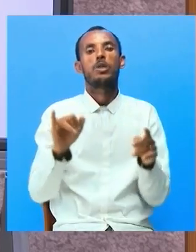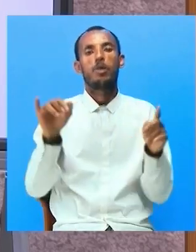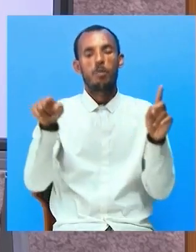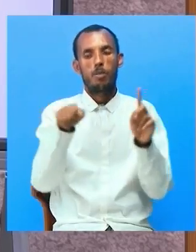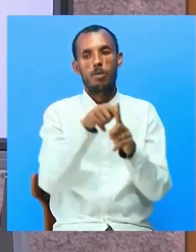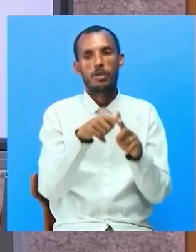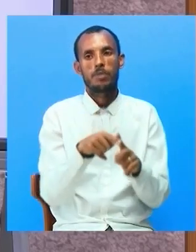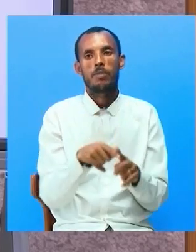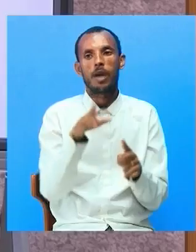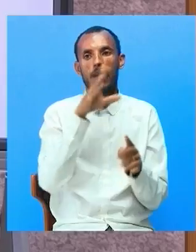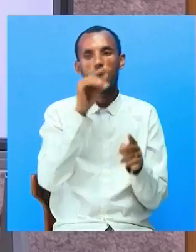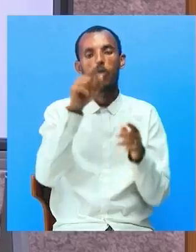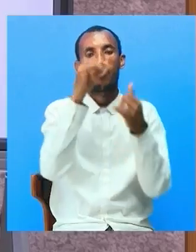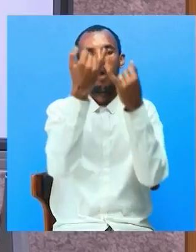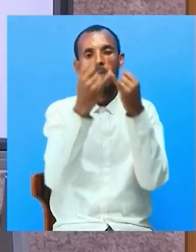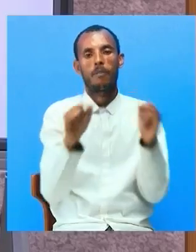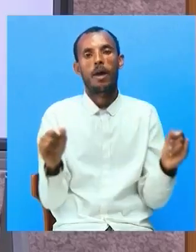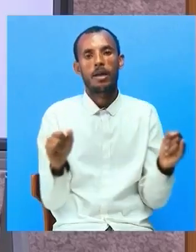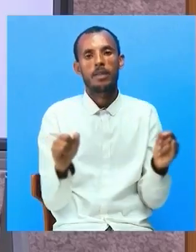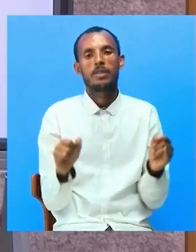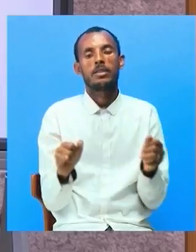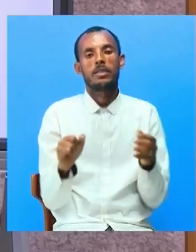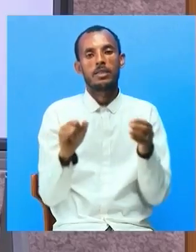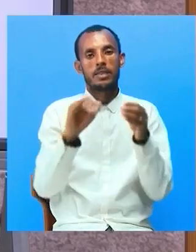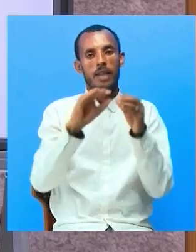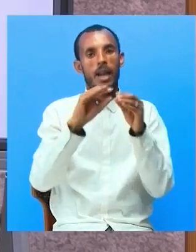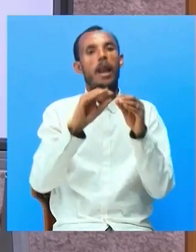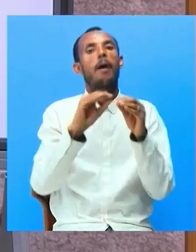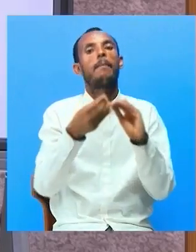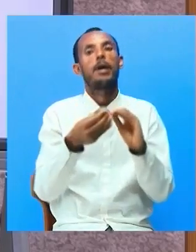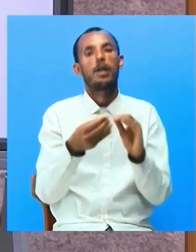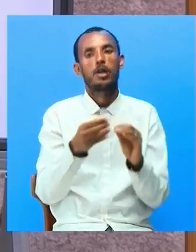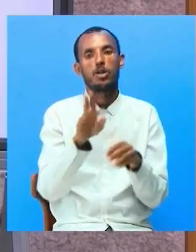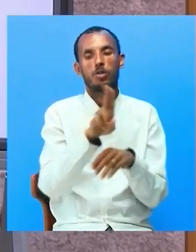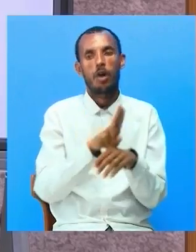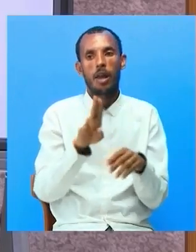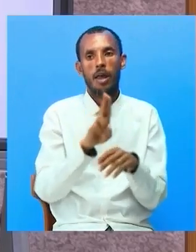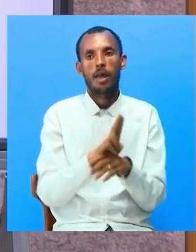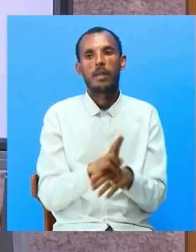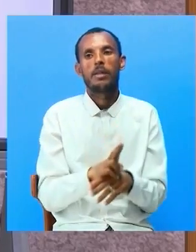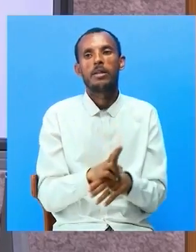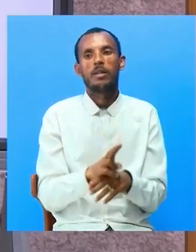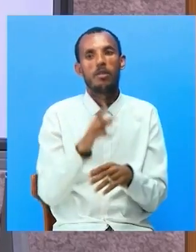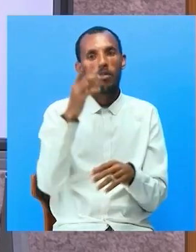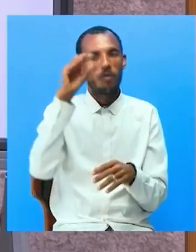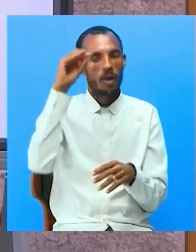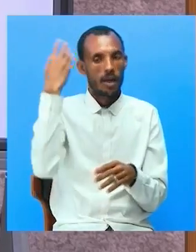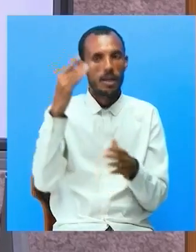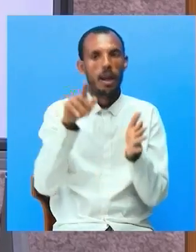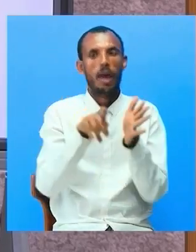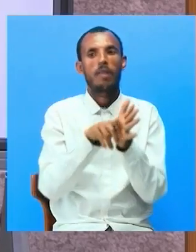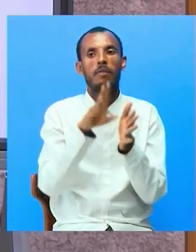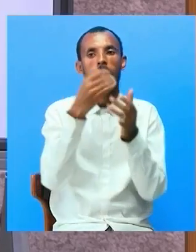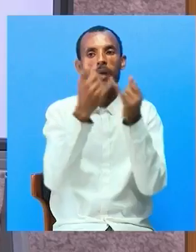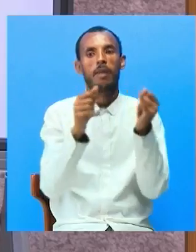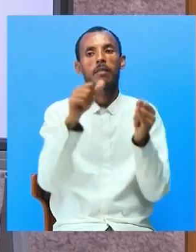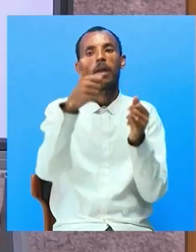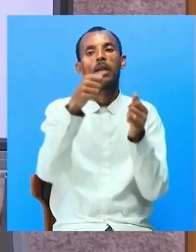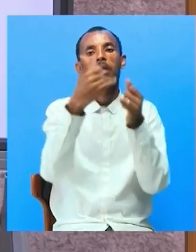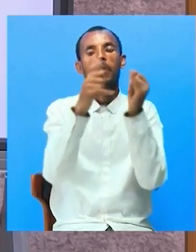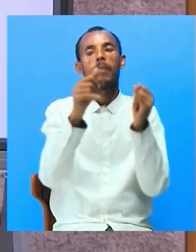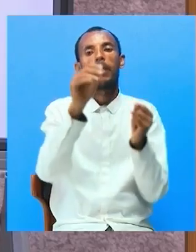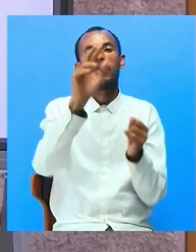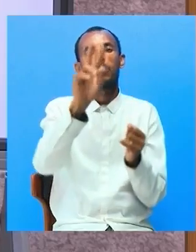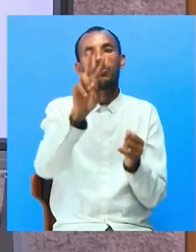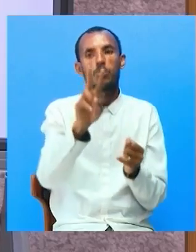positive. And you divide the numbers as usual. Simply, just forget the negatives. Divide 10 by